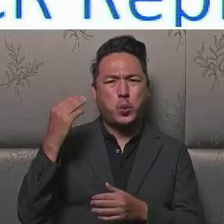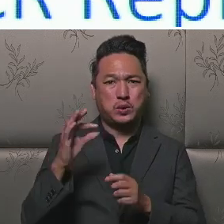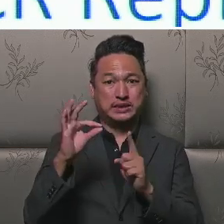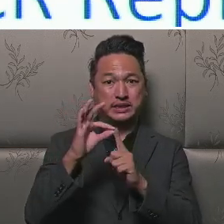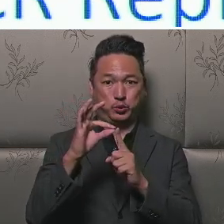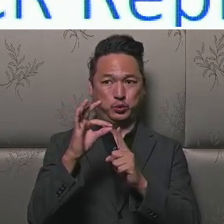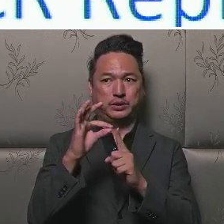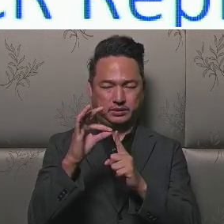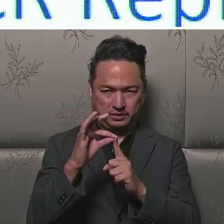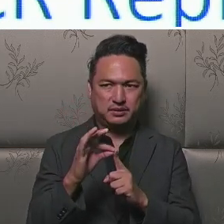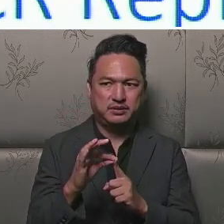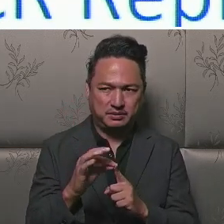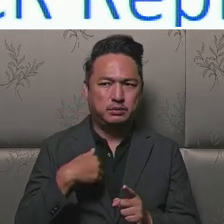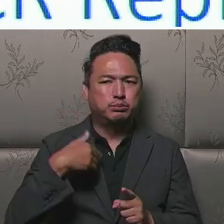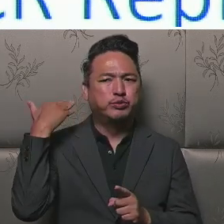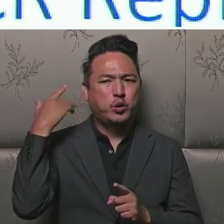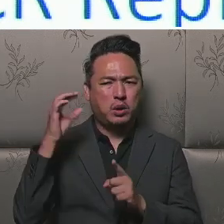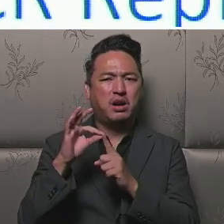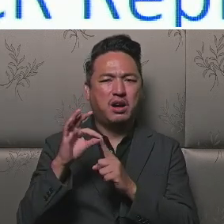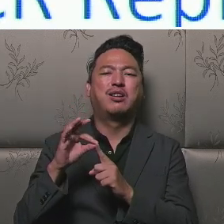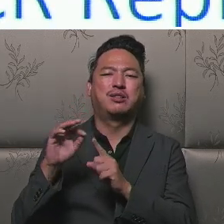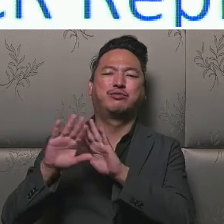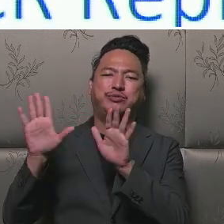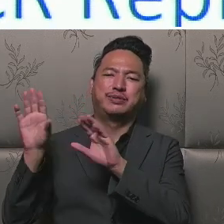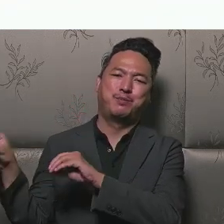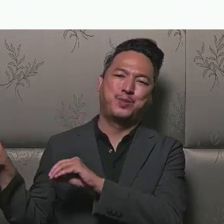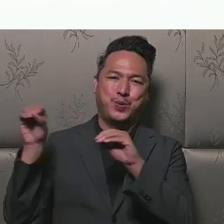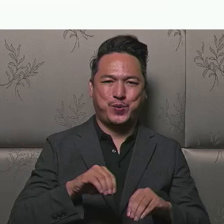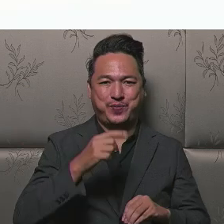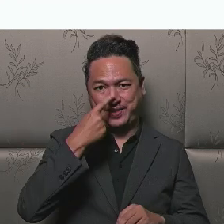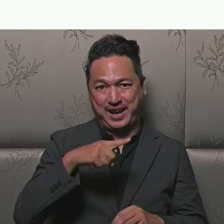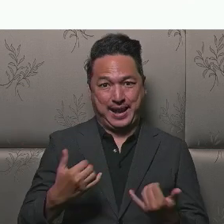I will need this. Okay.